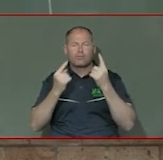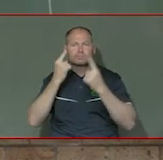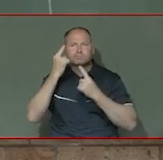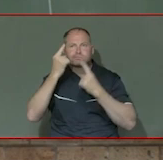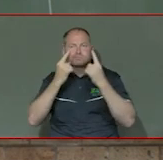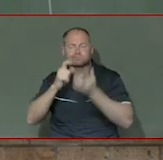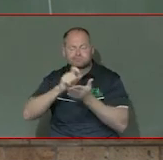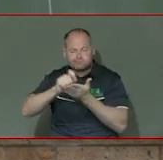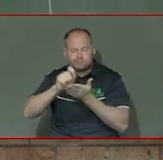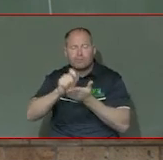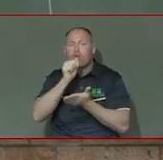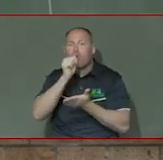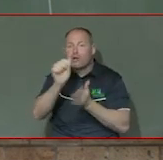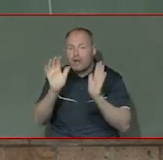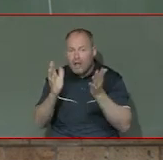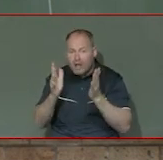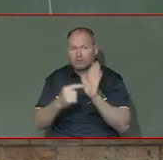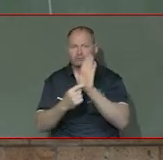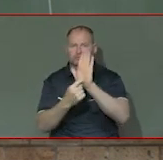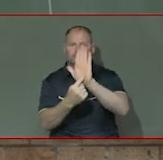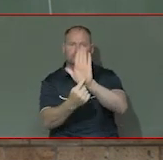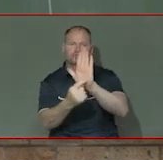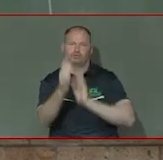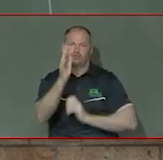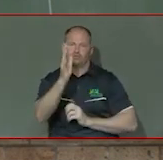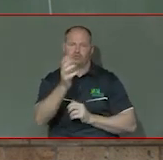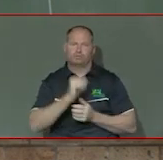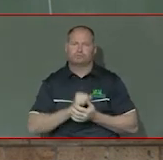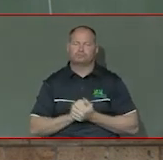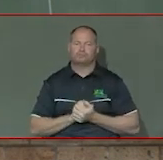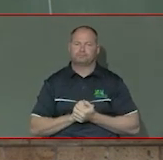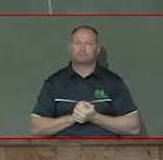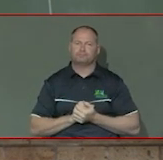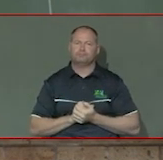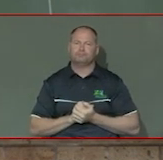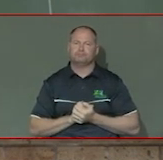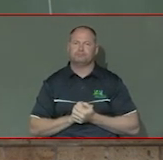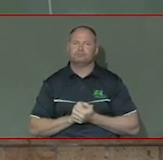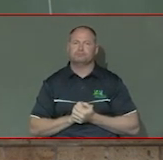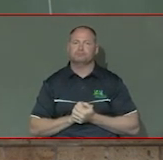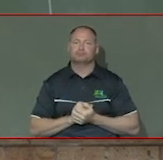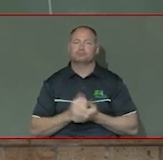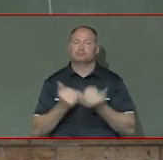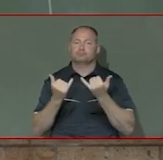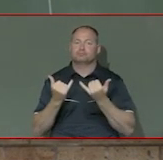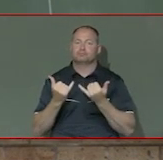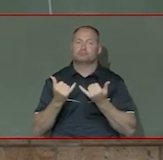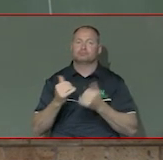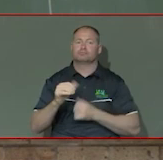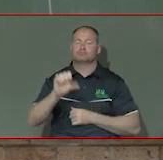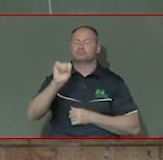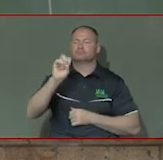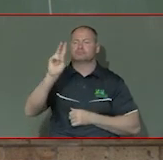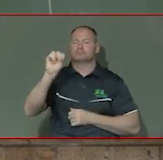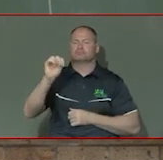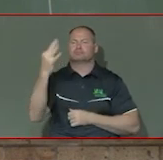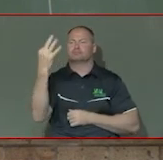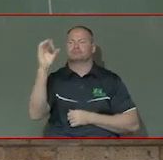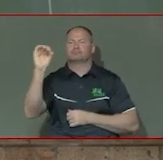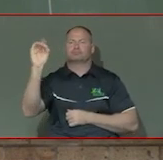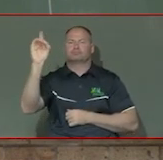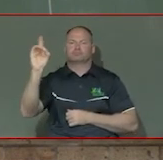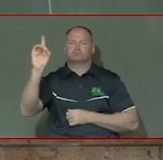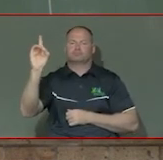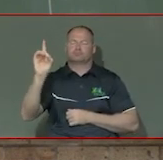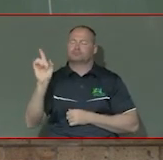respect to this one here. Let's quickly have a look. The sine of 30 degrees is equal to m over 1.